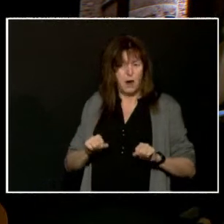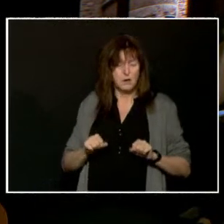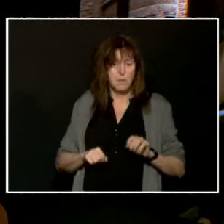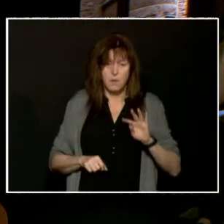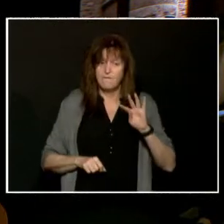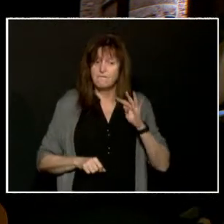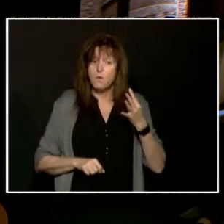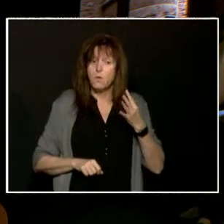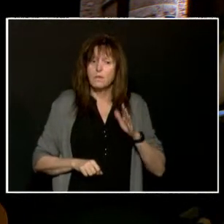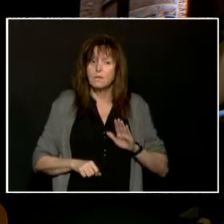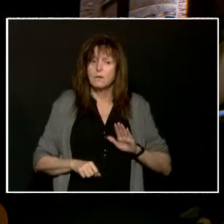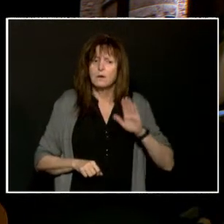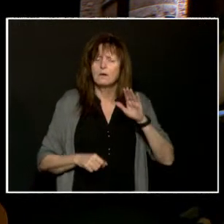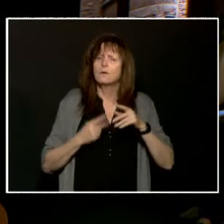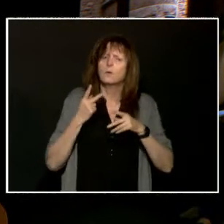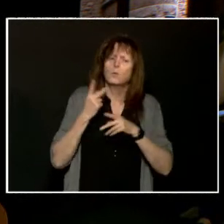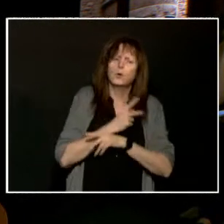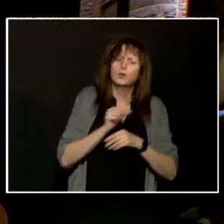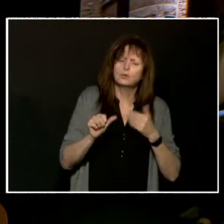risk?